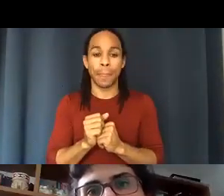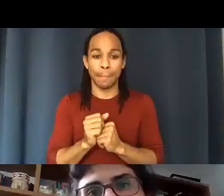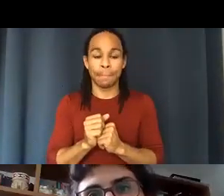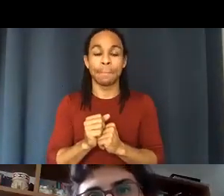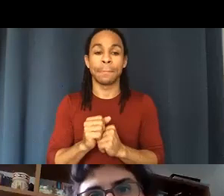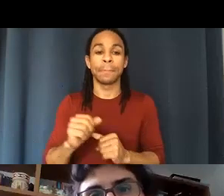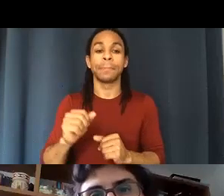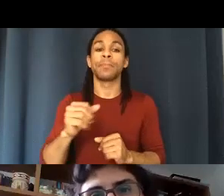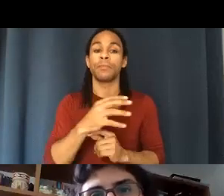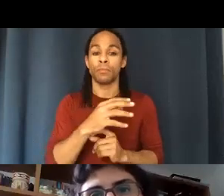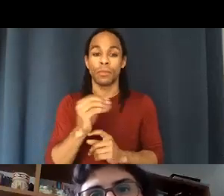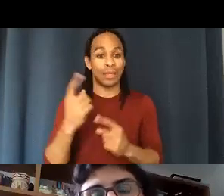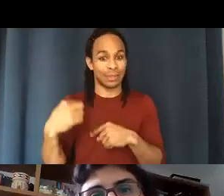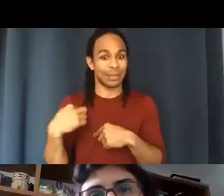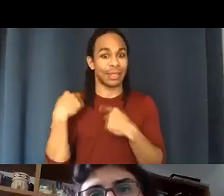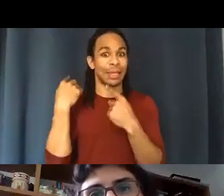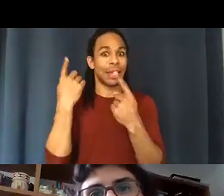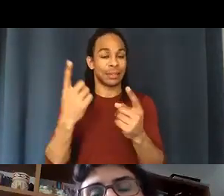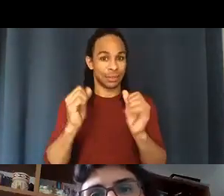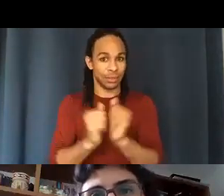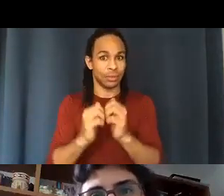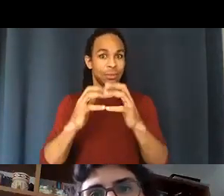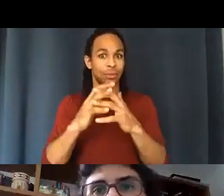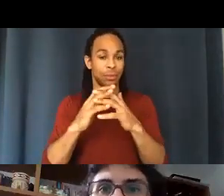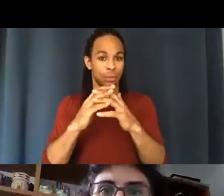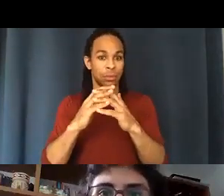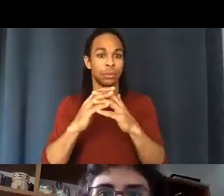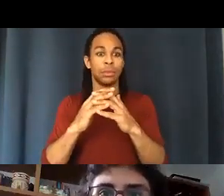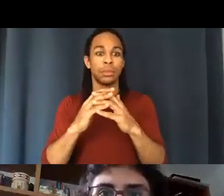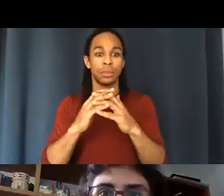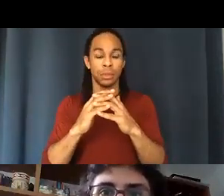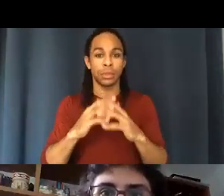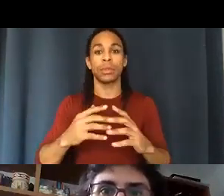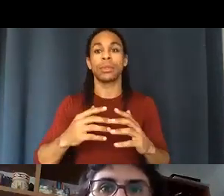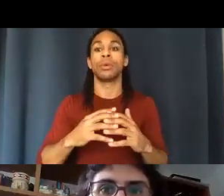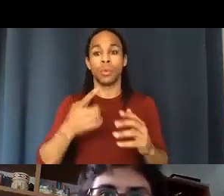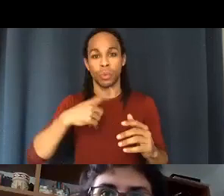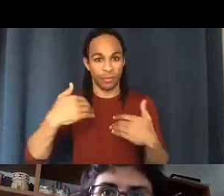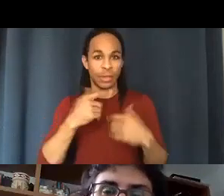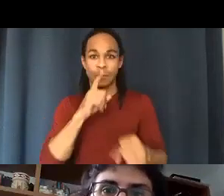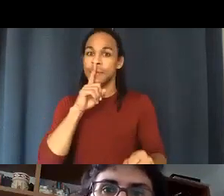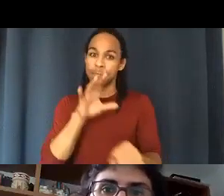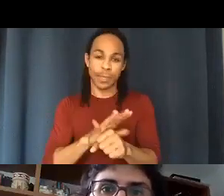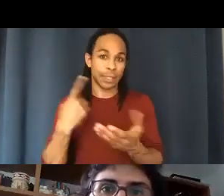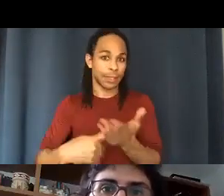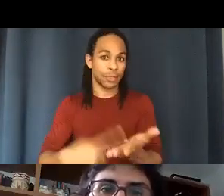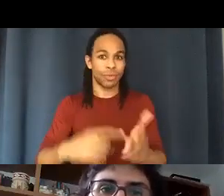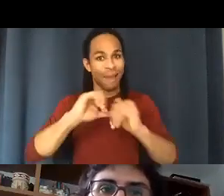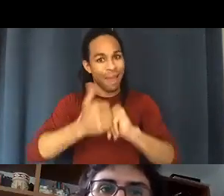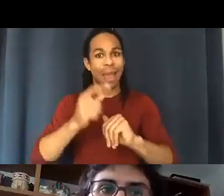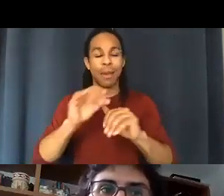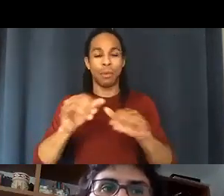since its foundation, it's an entity very committed with the discussion of structural change.